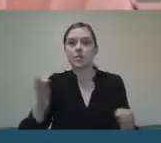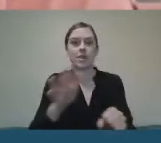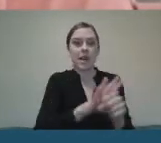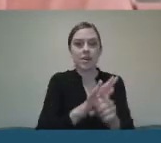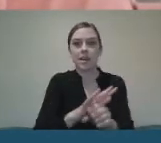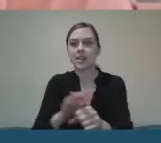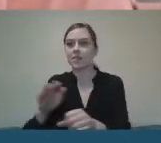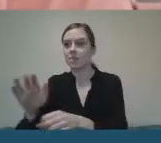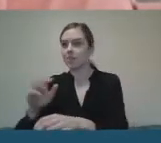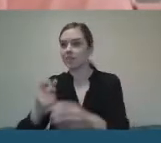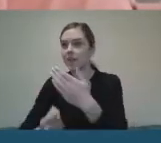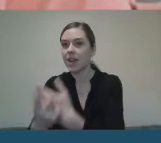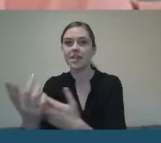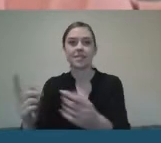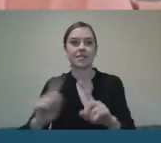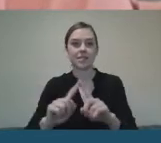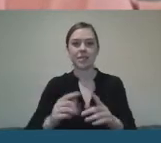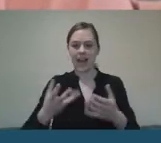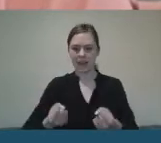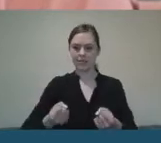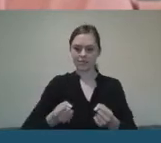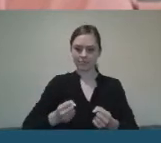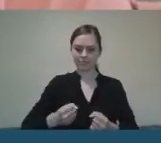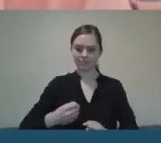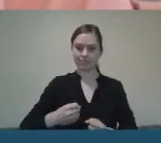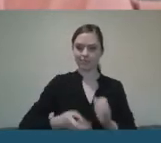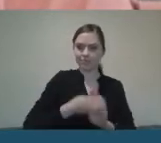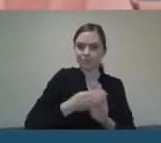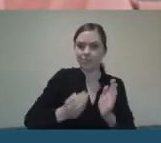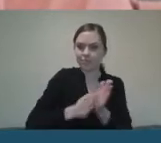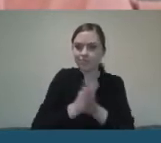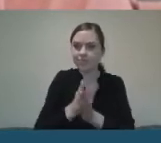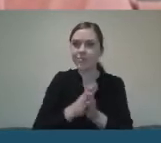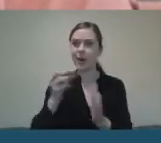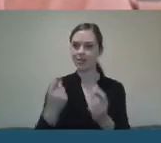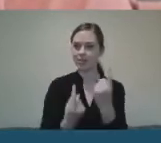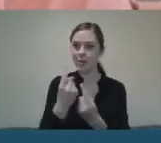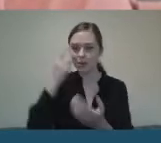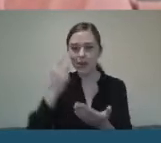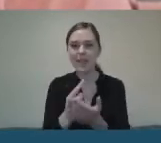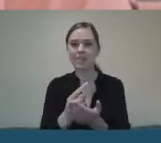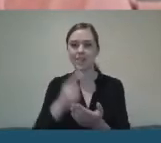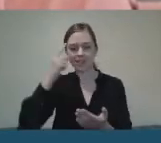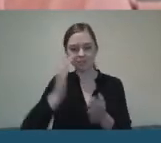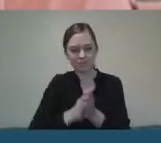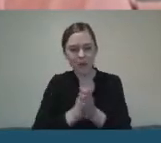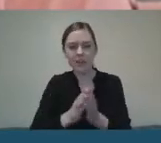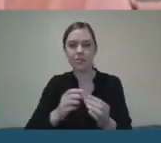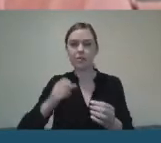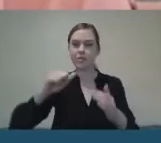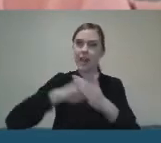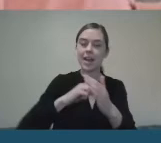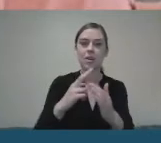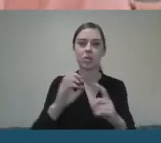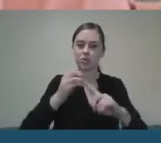You know, there is a desire to instill a competitive belief and a desire to succeed and fail in people with disabilities